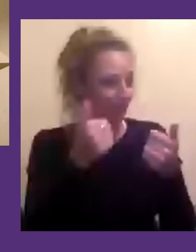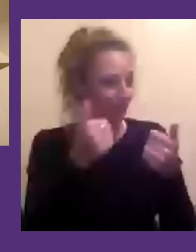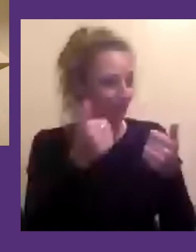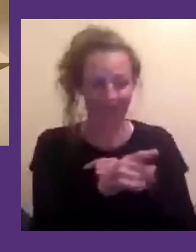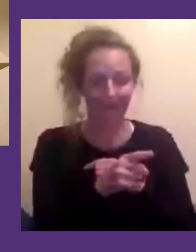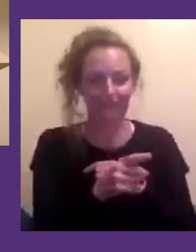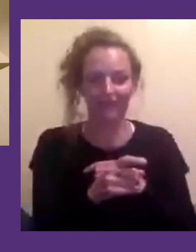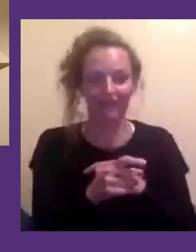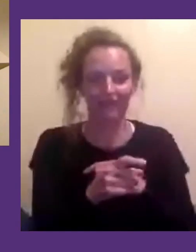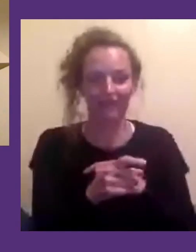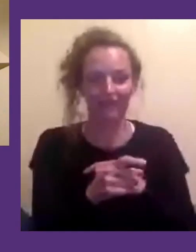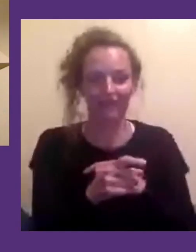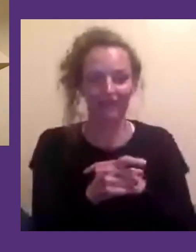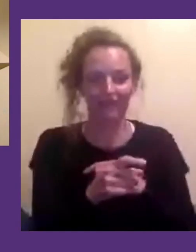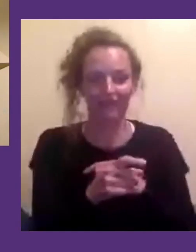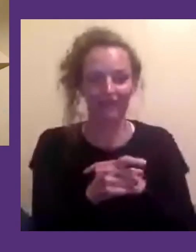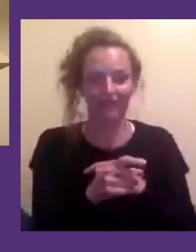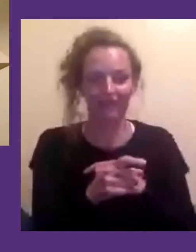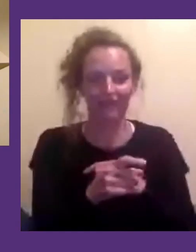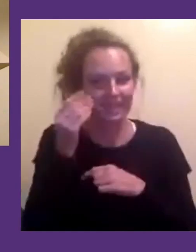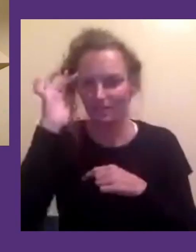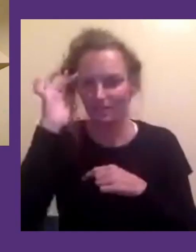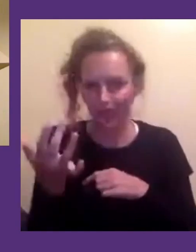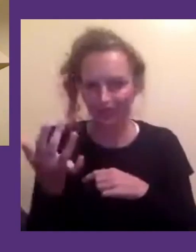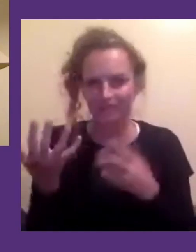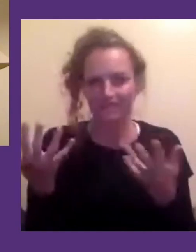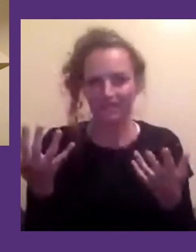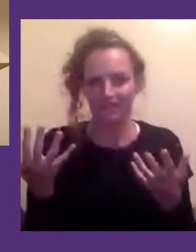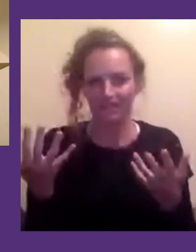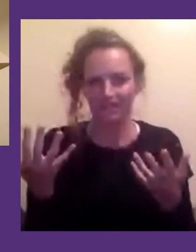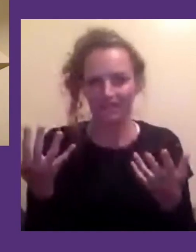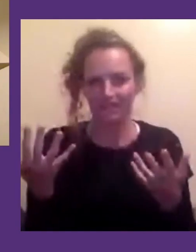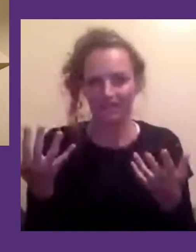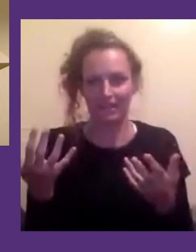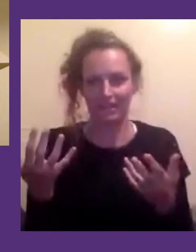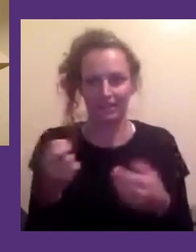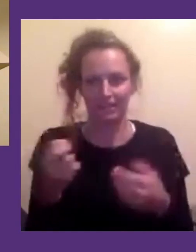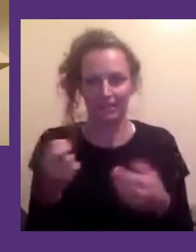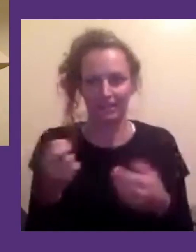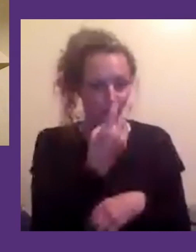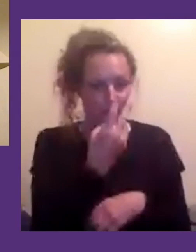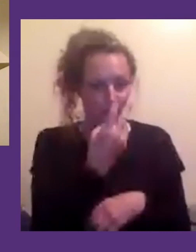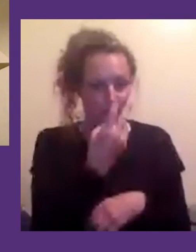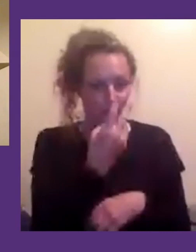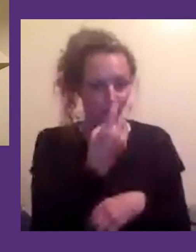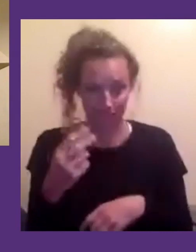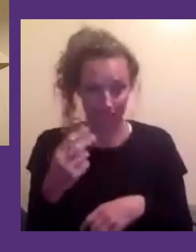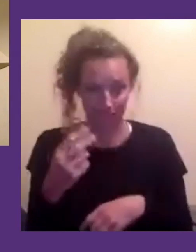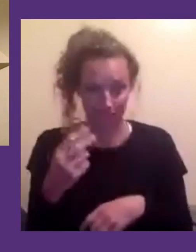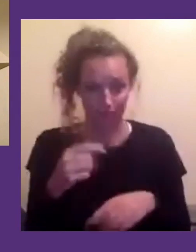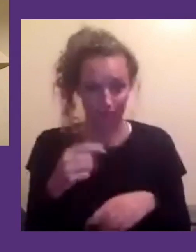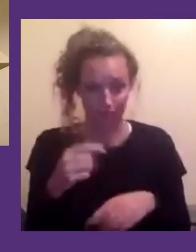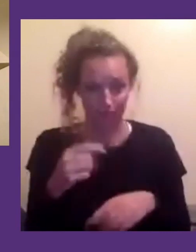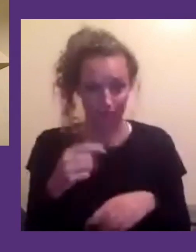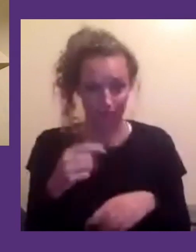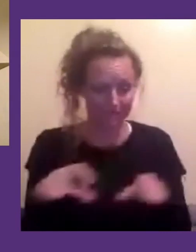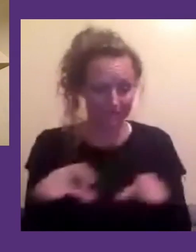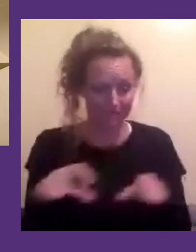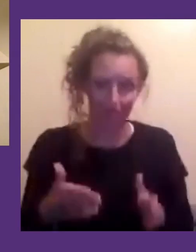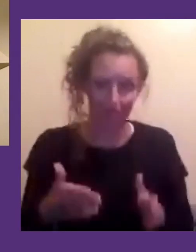2022 we are still having to challenge these incredibly